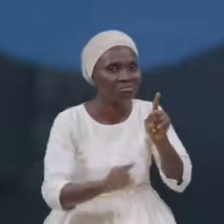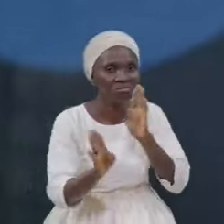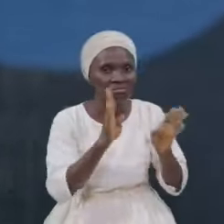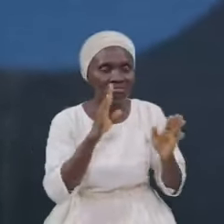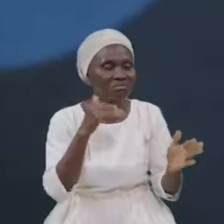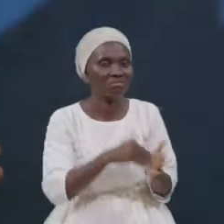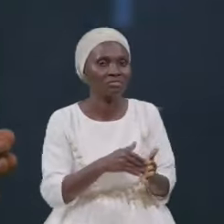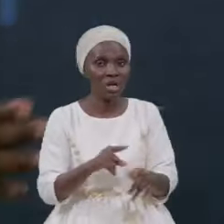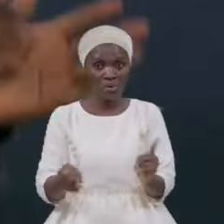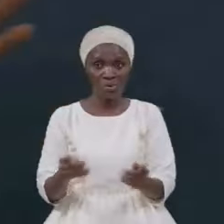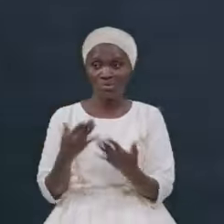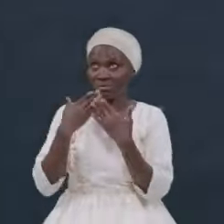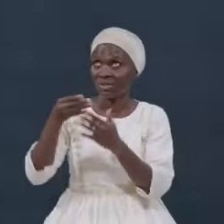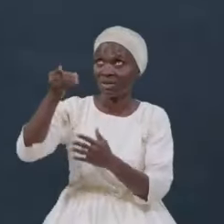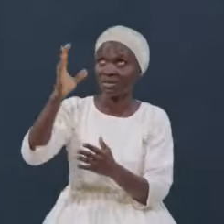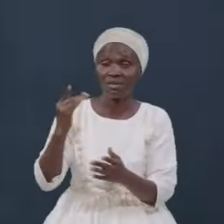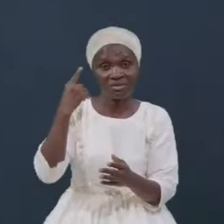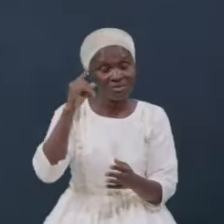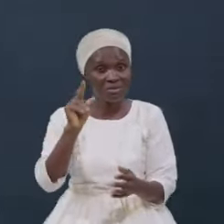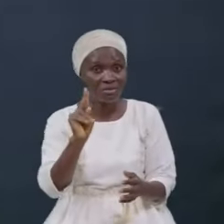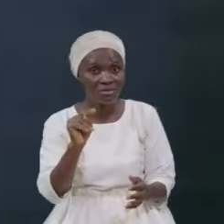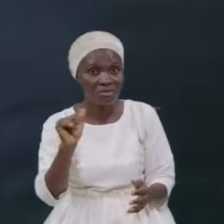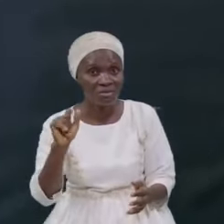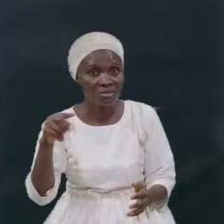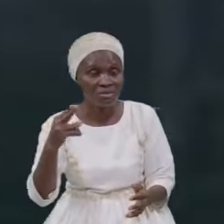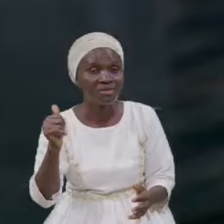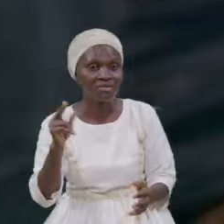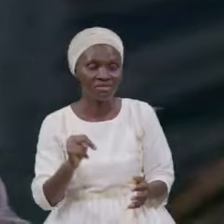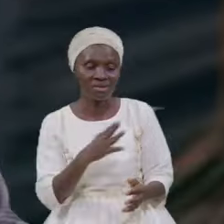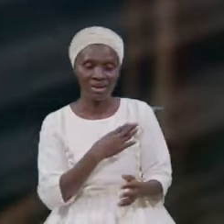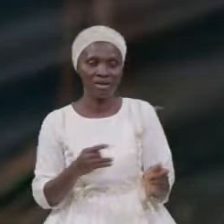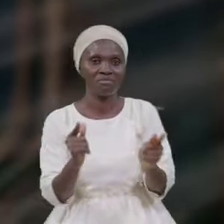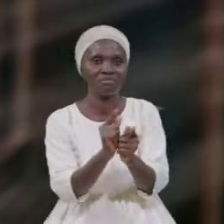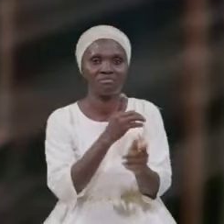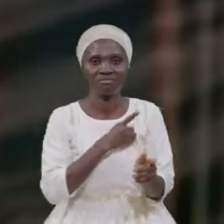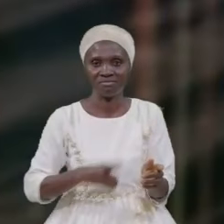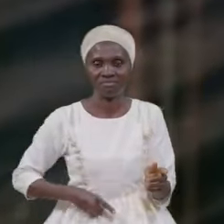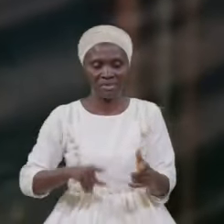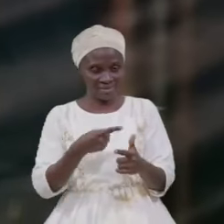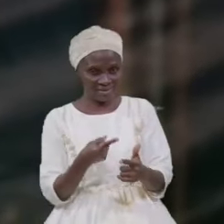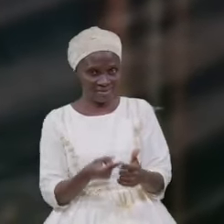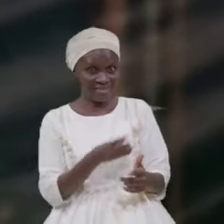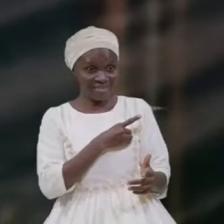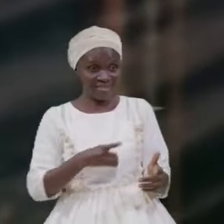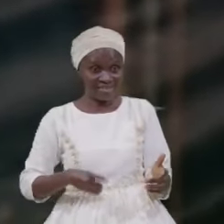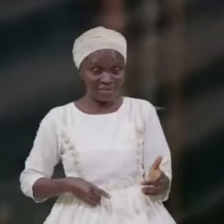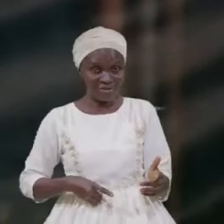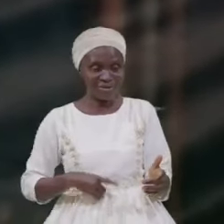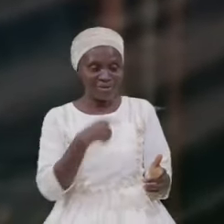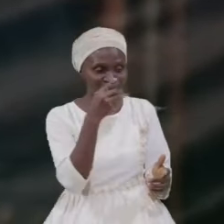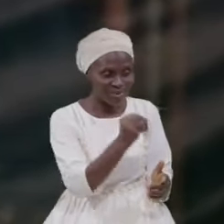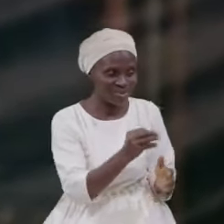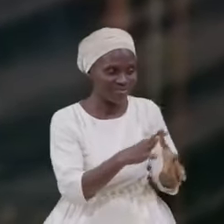he told him a story. You know the story already. And David said, "A man like that in my